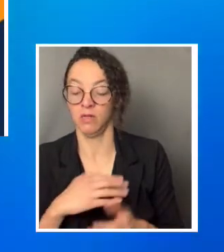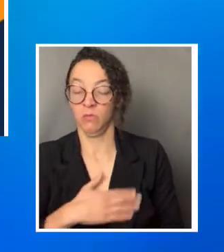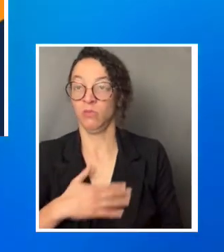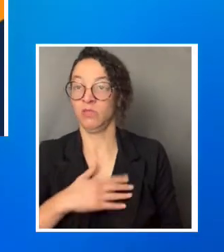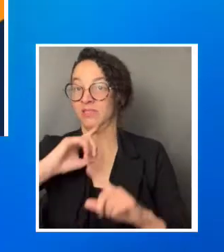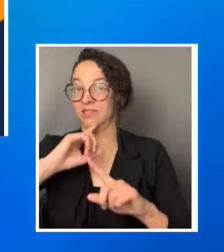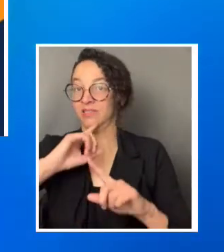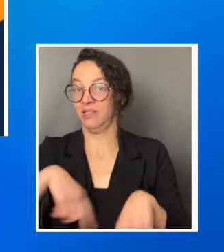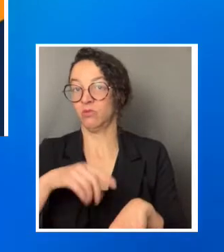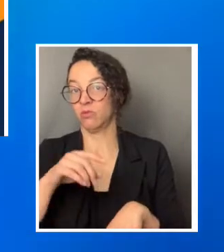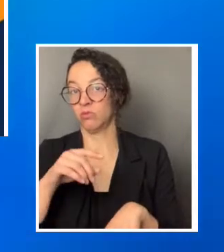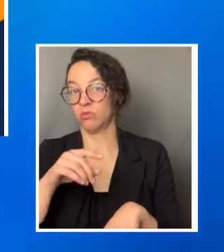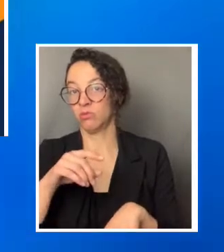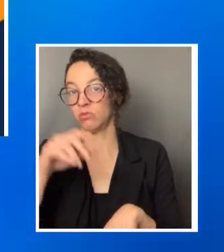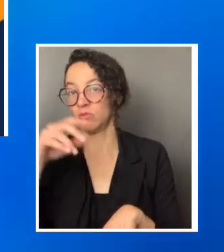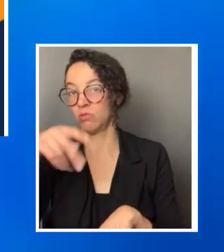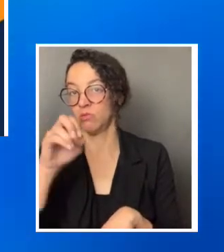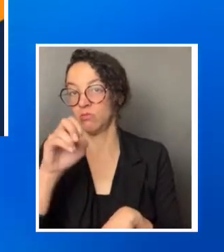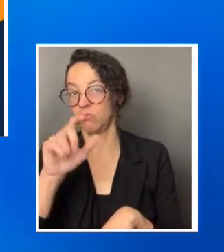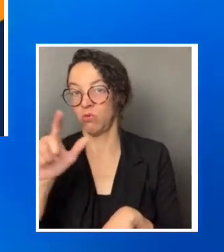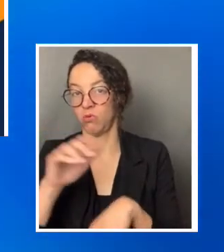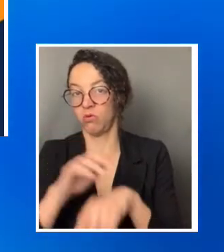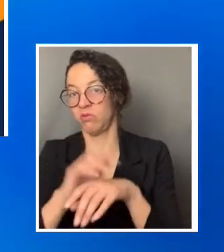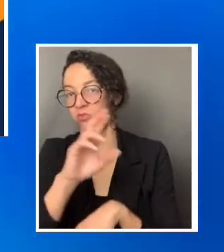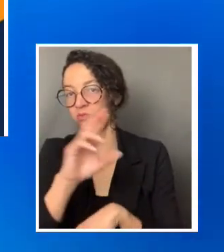to the right of your screen?